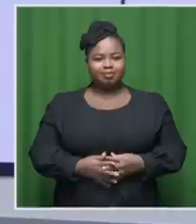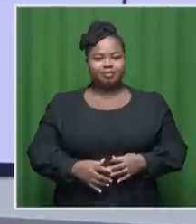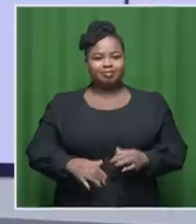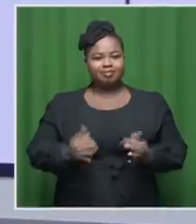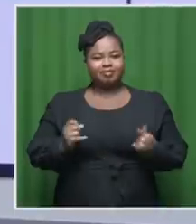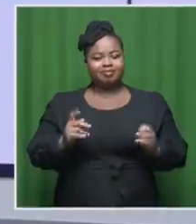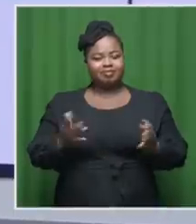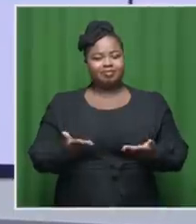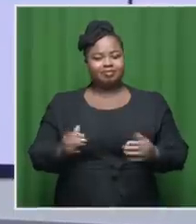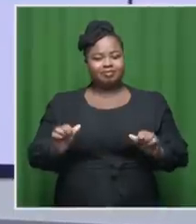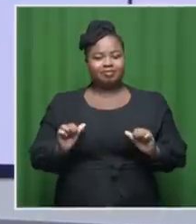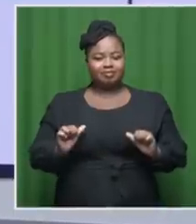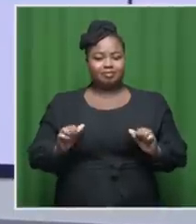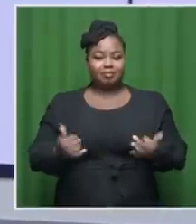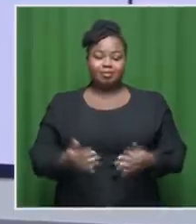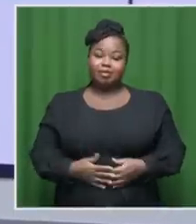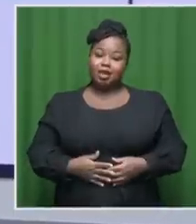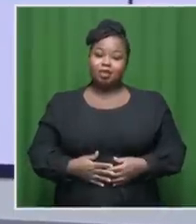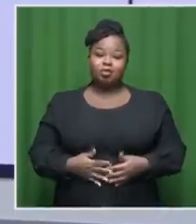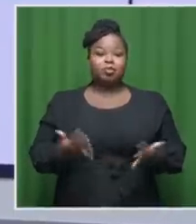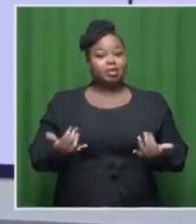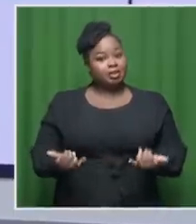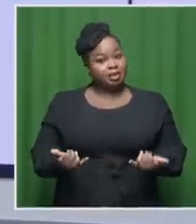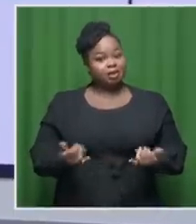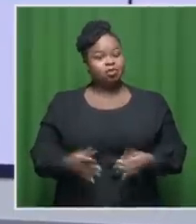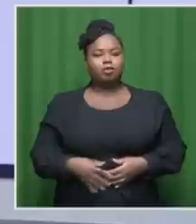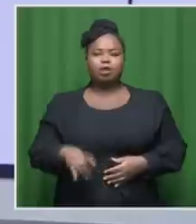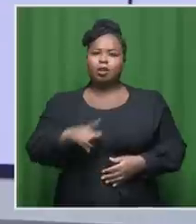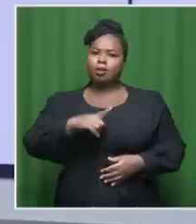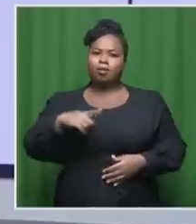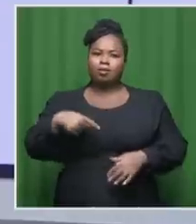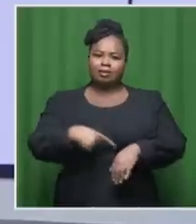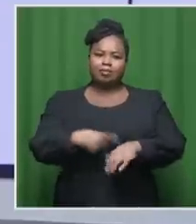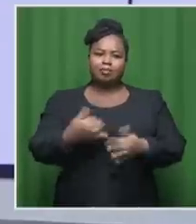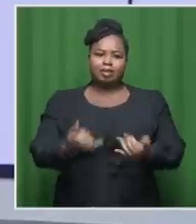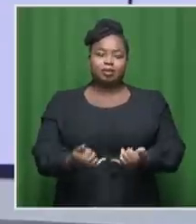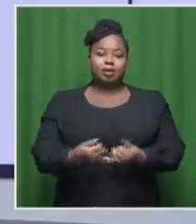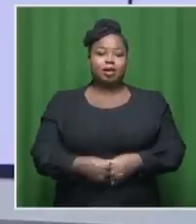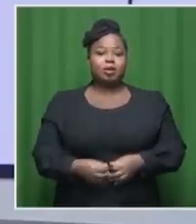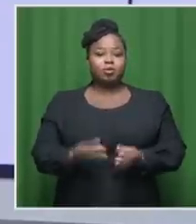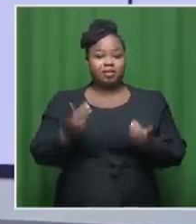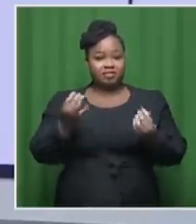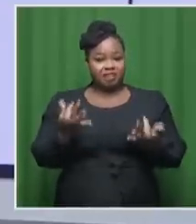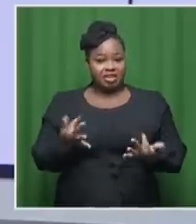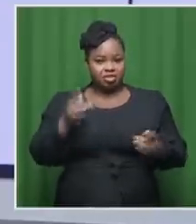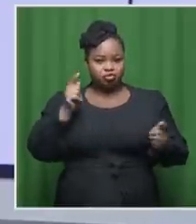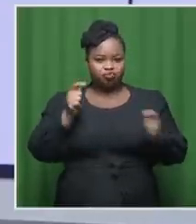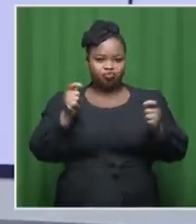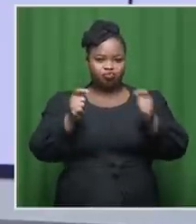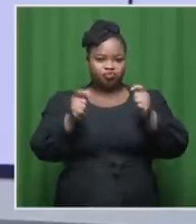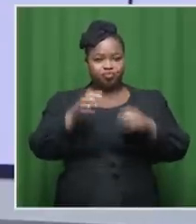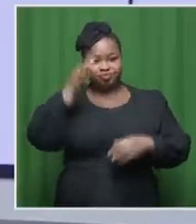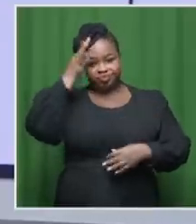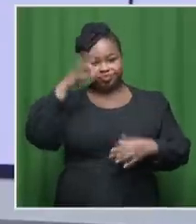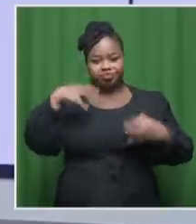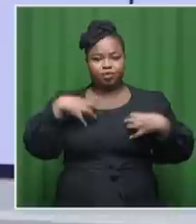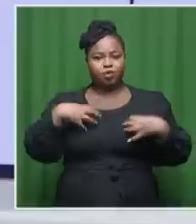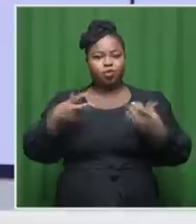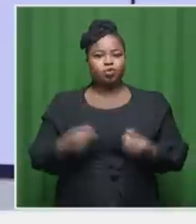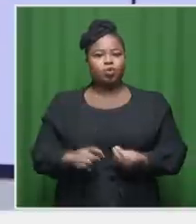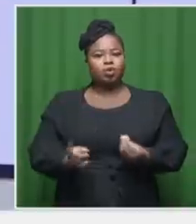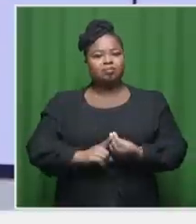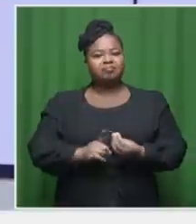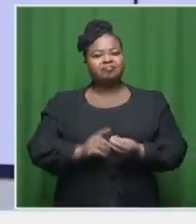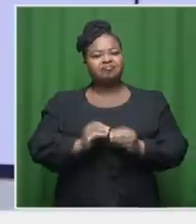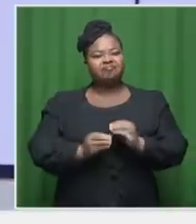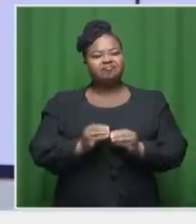Welcome back. Now, it's been a minute, but slowly but surely, Denel's fortunes are turning. The state-owned arms manufacturer says that it